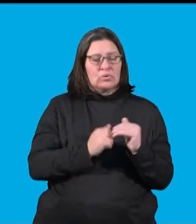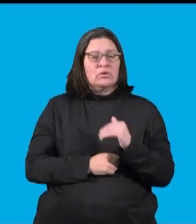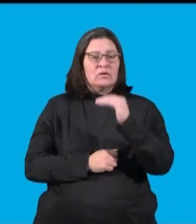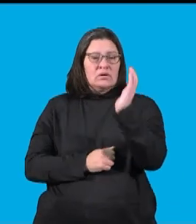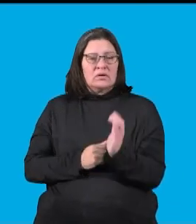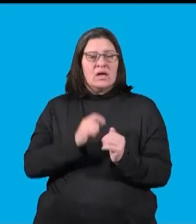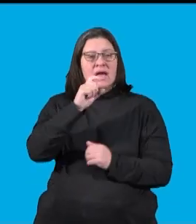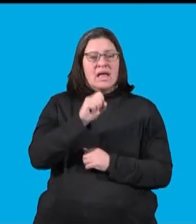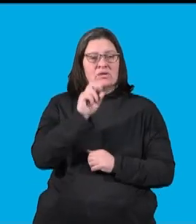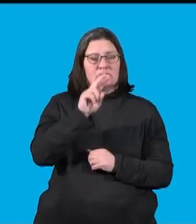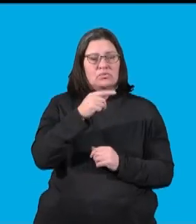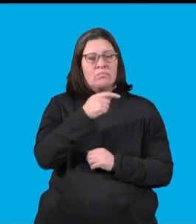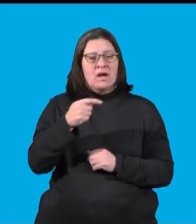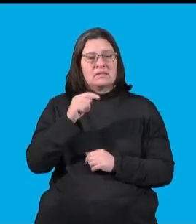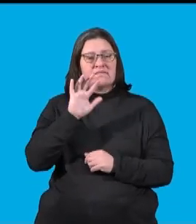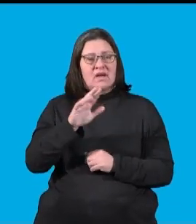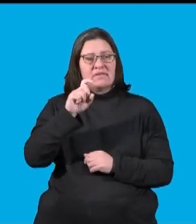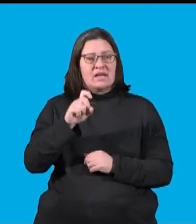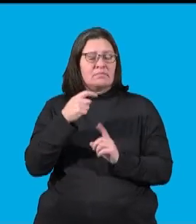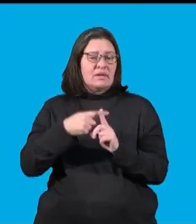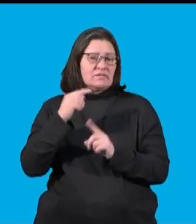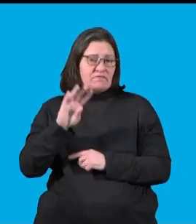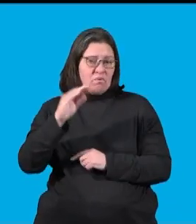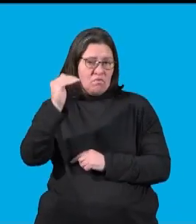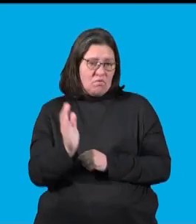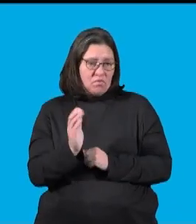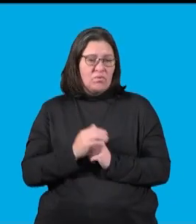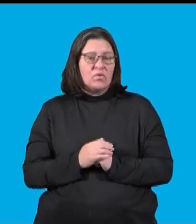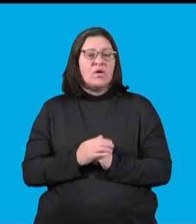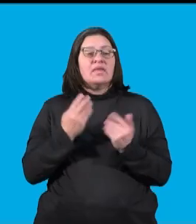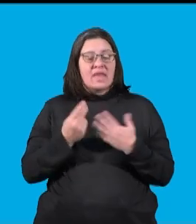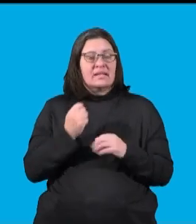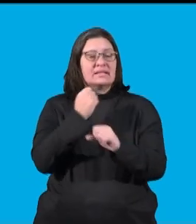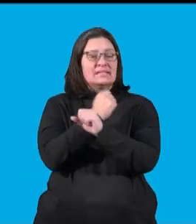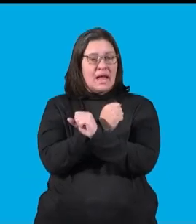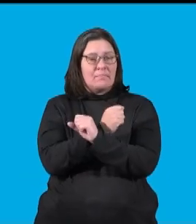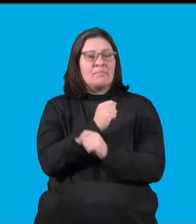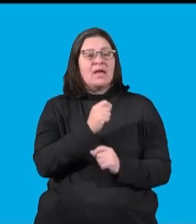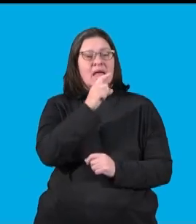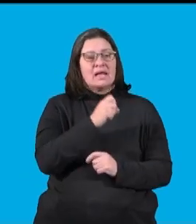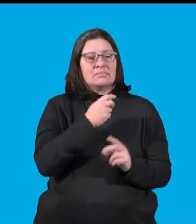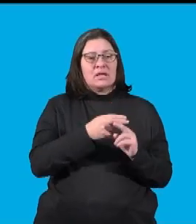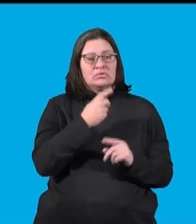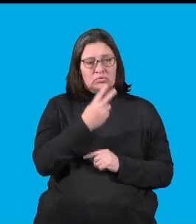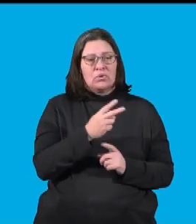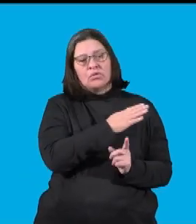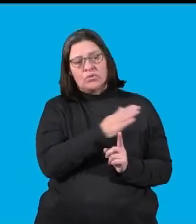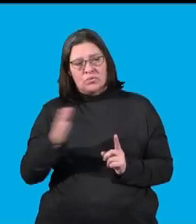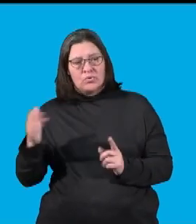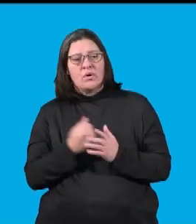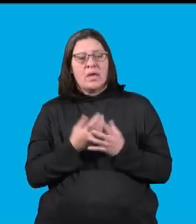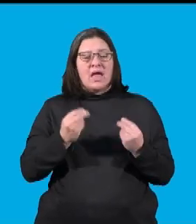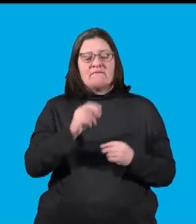times, if you times the last 2 brackets together, we get x squared minus 5x plus 4. And then we multiply the x plus 2 through